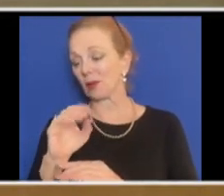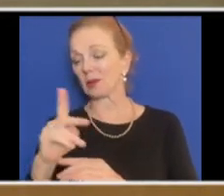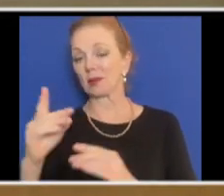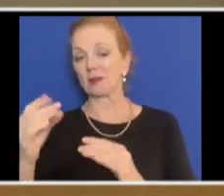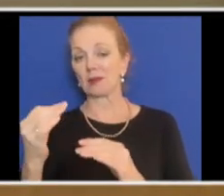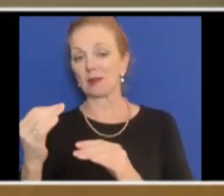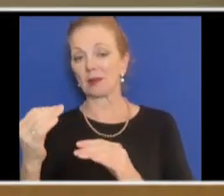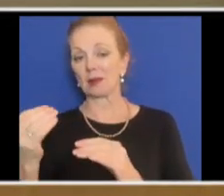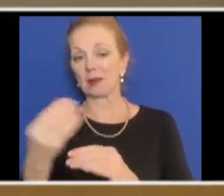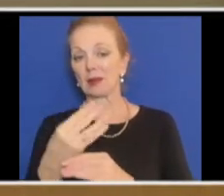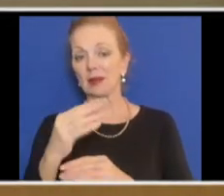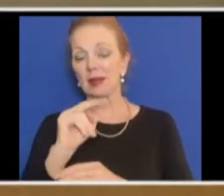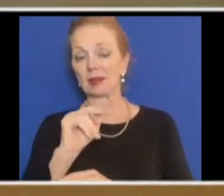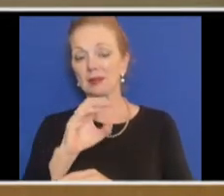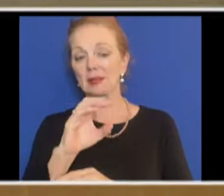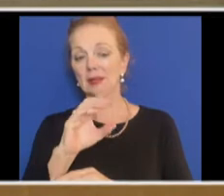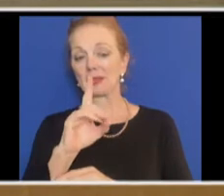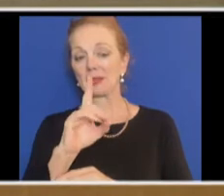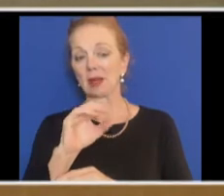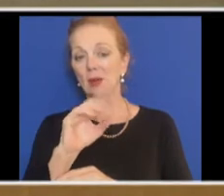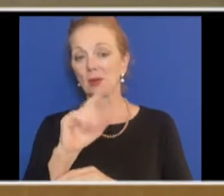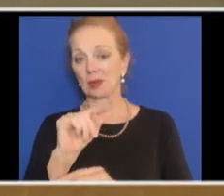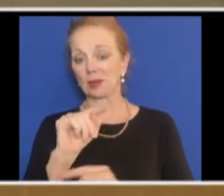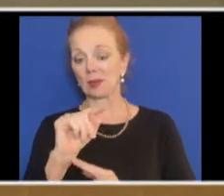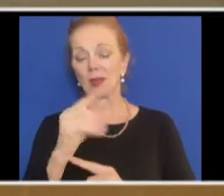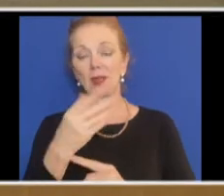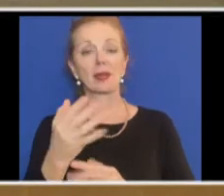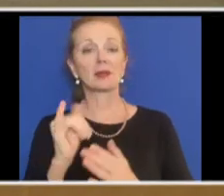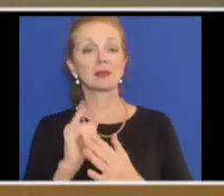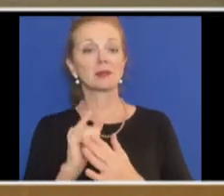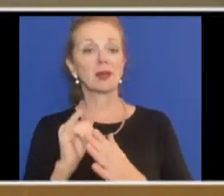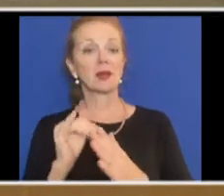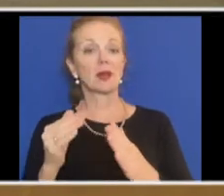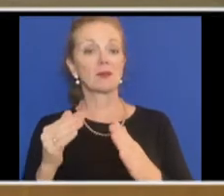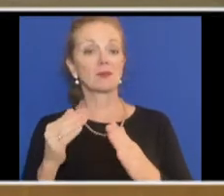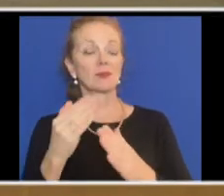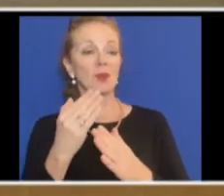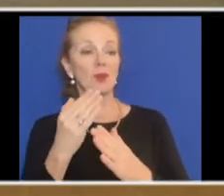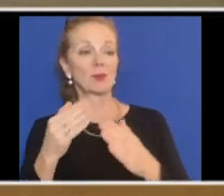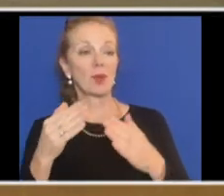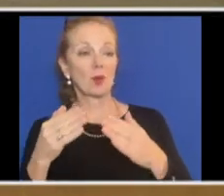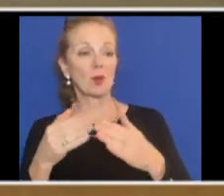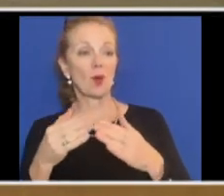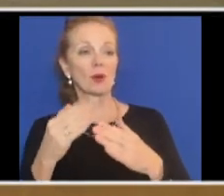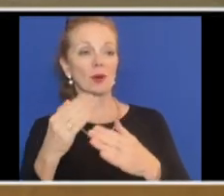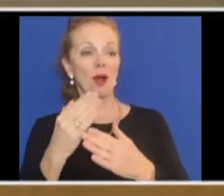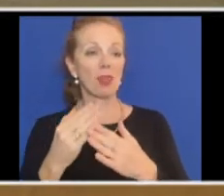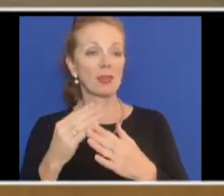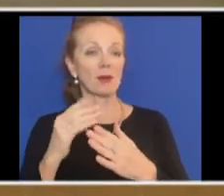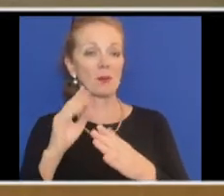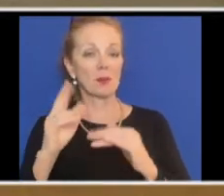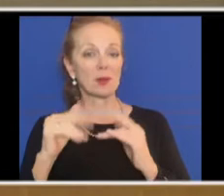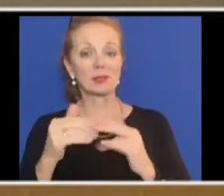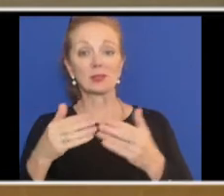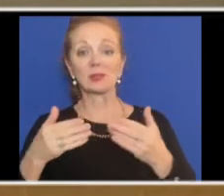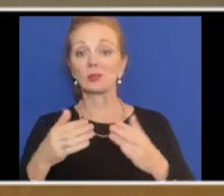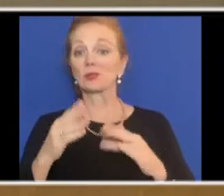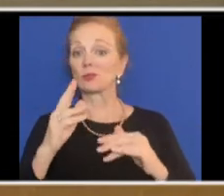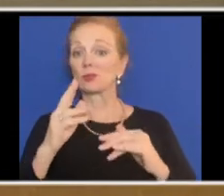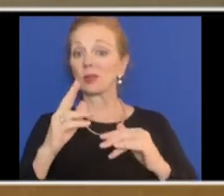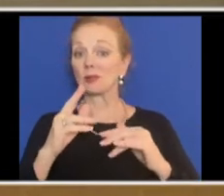ncdot as to things like quarter cut of their buildings street parking on